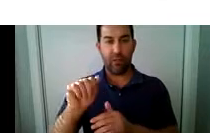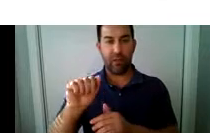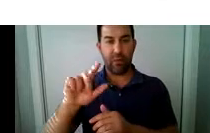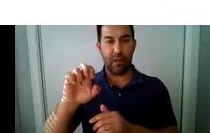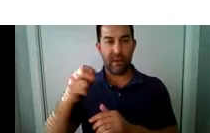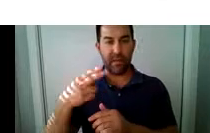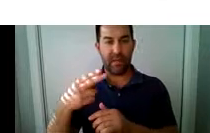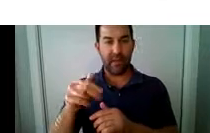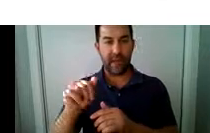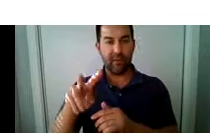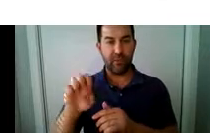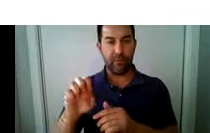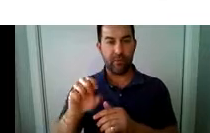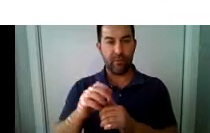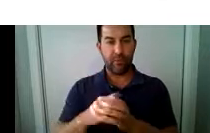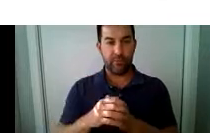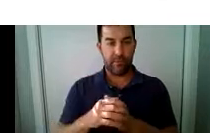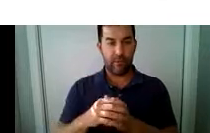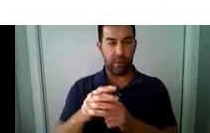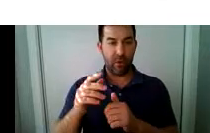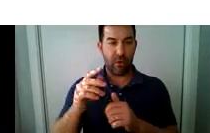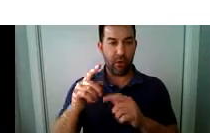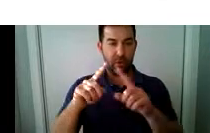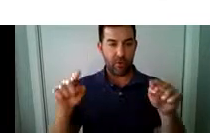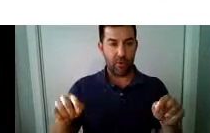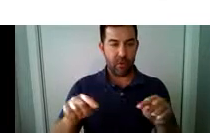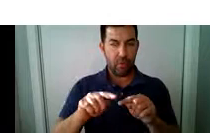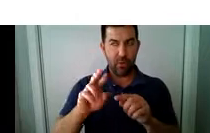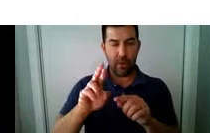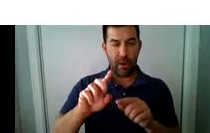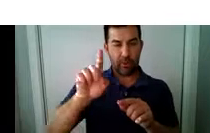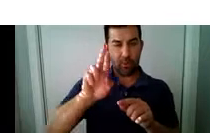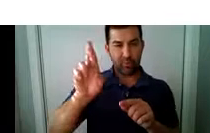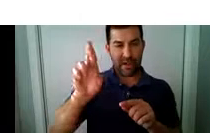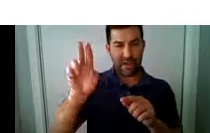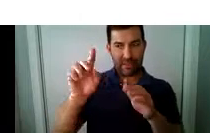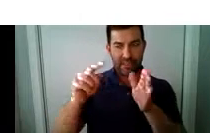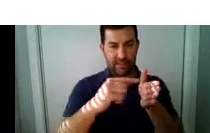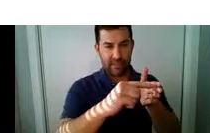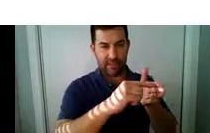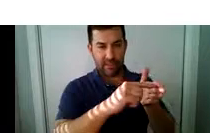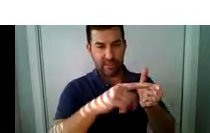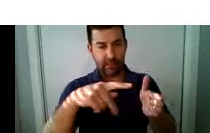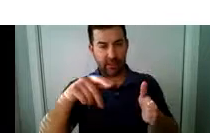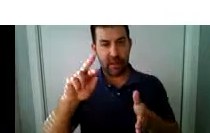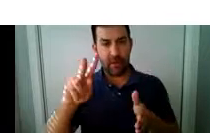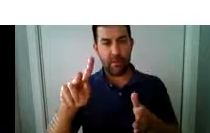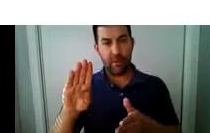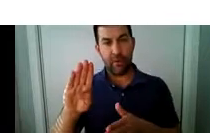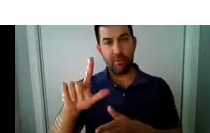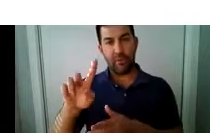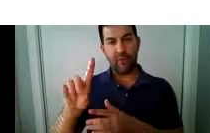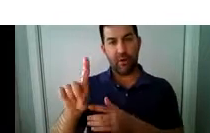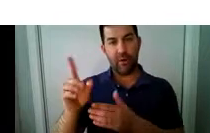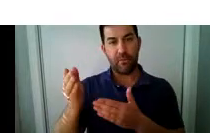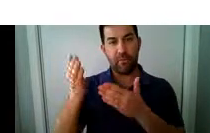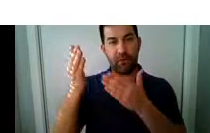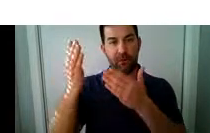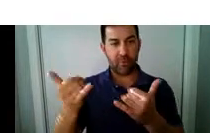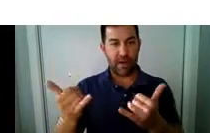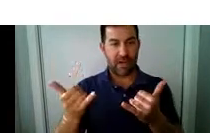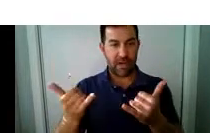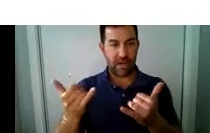So first, looking on the upper right-hand side and the right-hand side is the Park Boulevard proposal. So there's